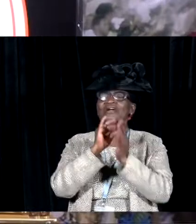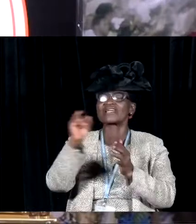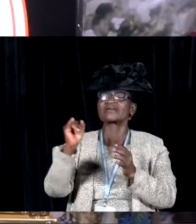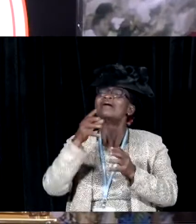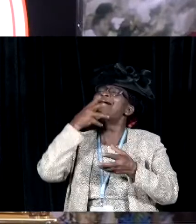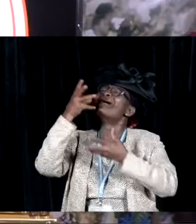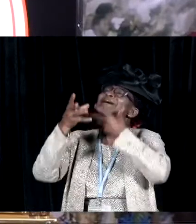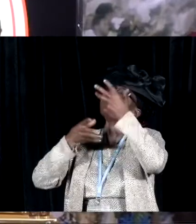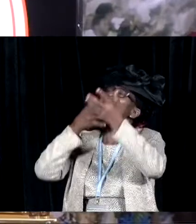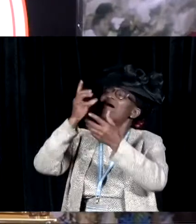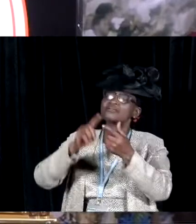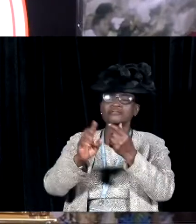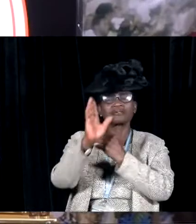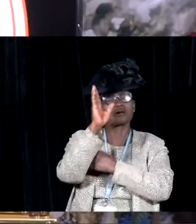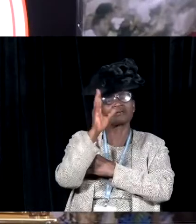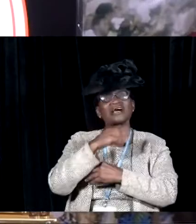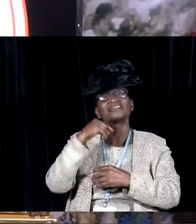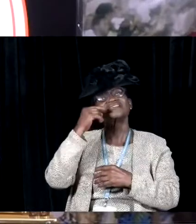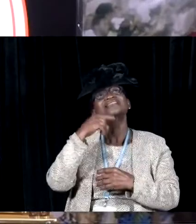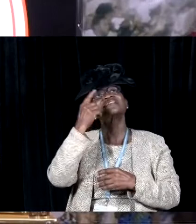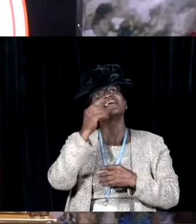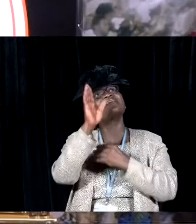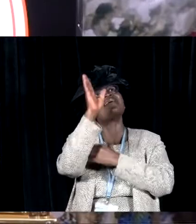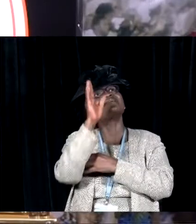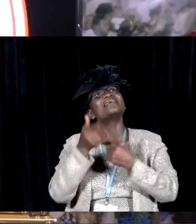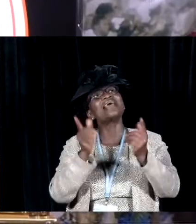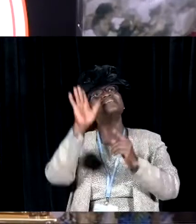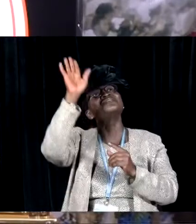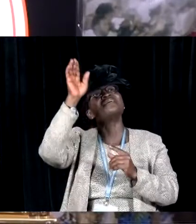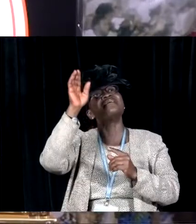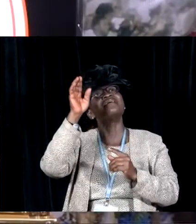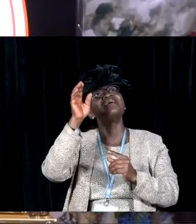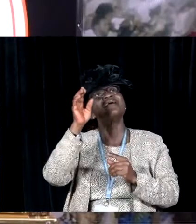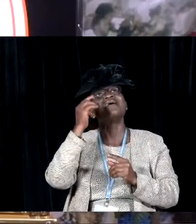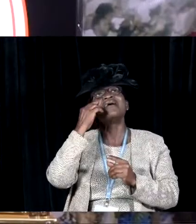crying to God, I said, God, let rice germinate here.